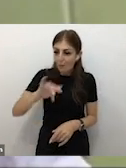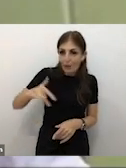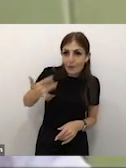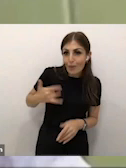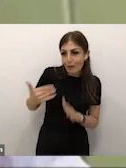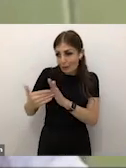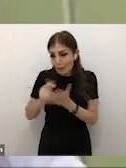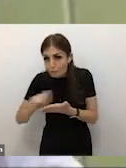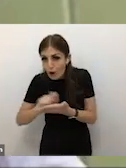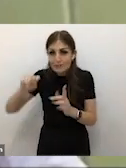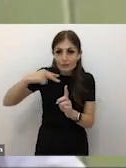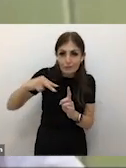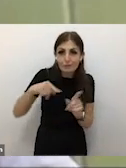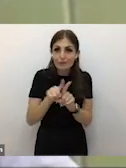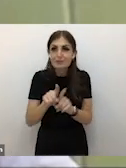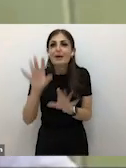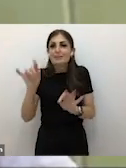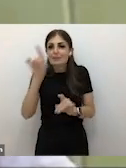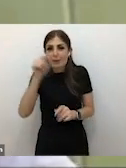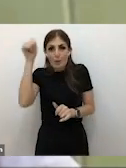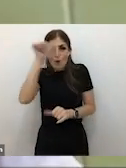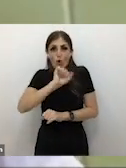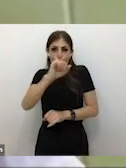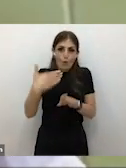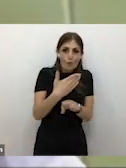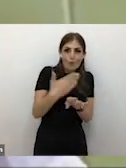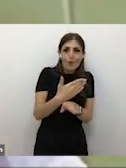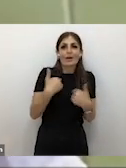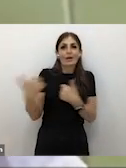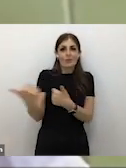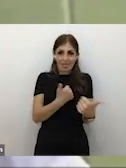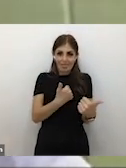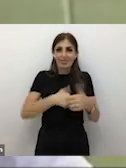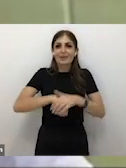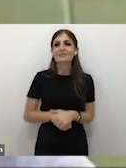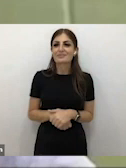reviewing your application, particularly people who know you and your practice well.